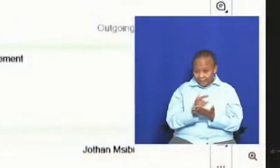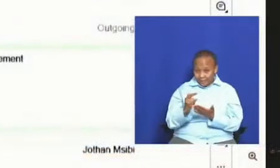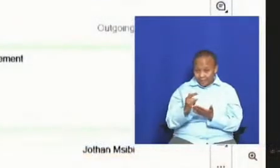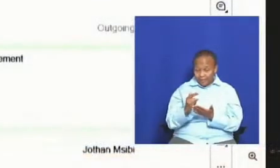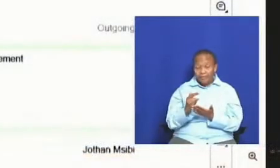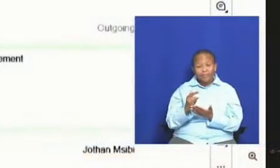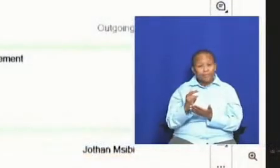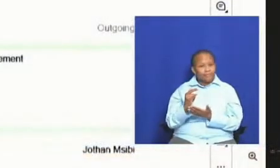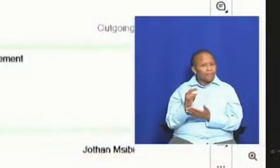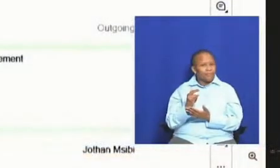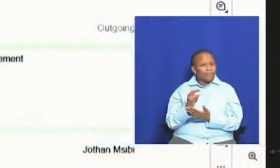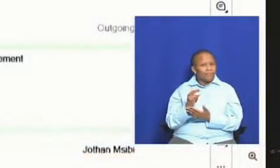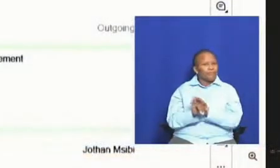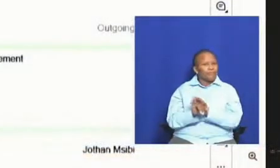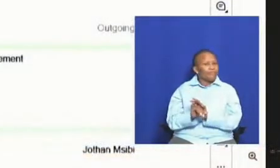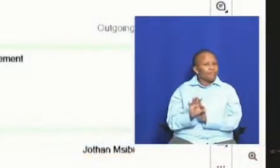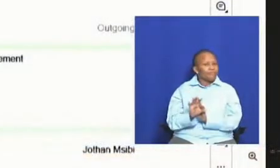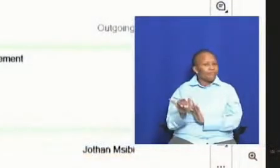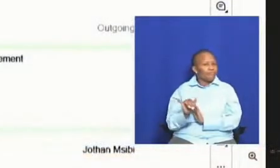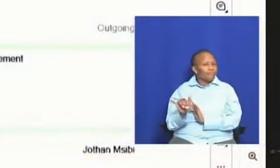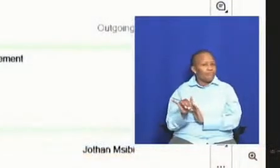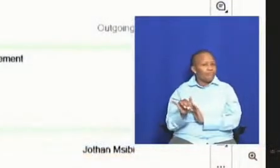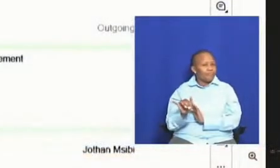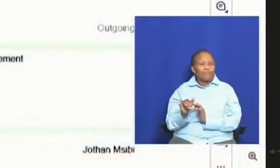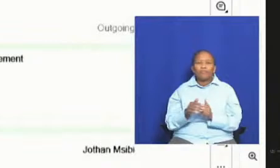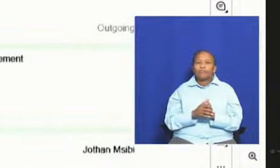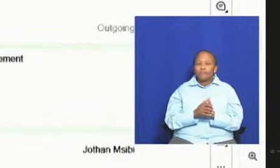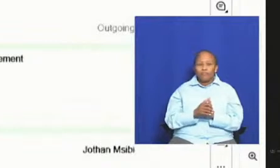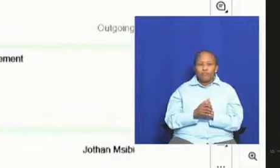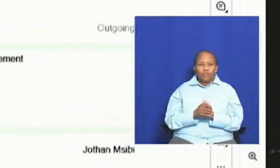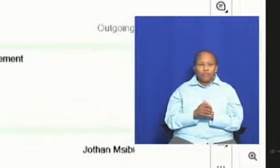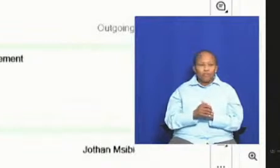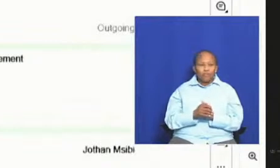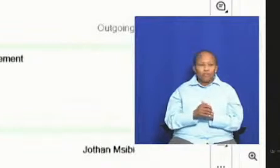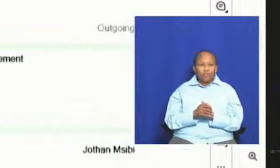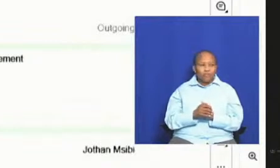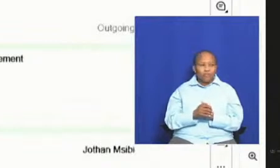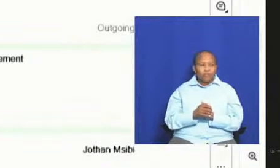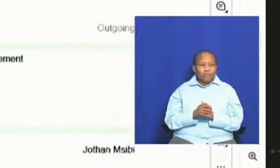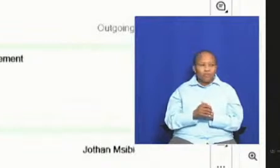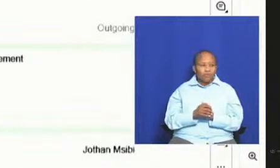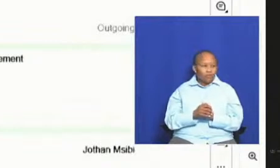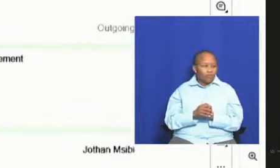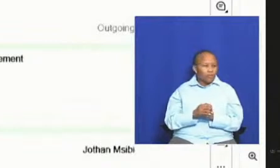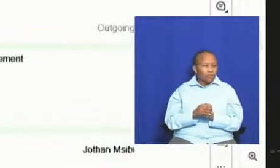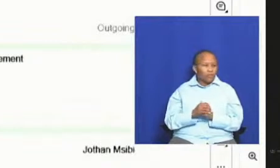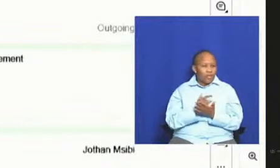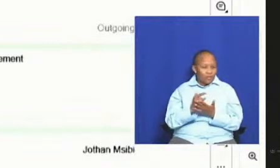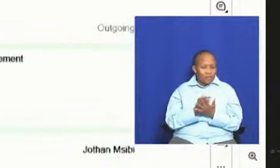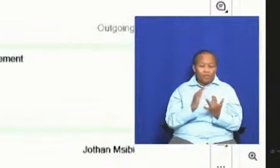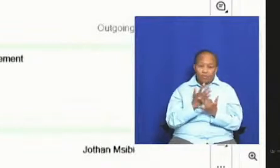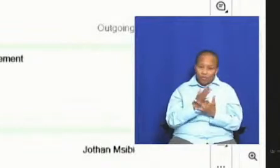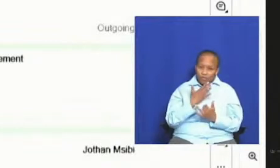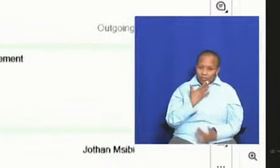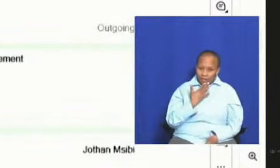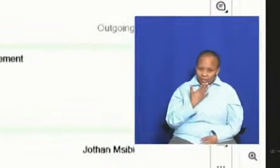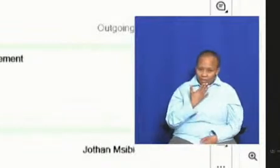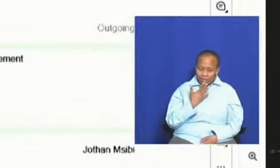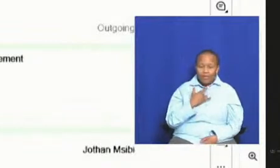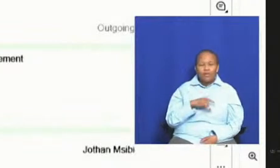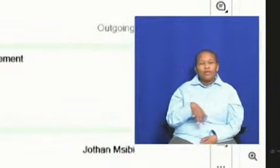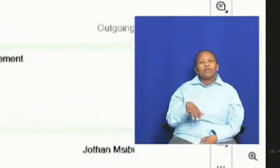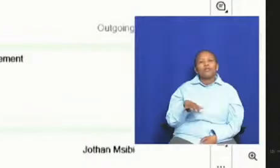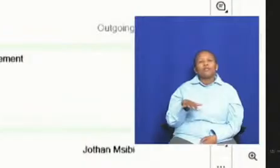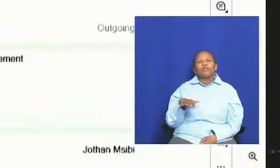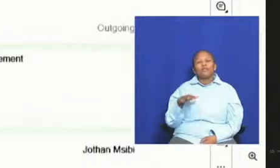for avoidance of doubt. I might have missed it. Yes. I'm sorry. It's chats between Mr. Msibi